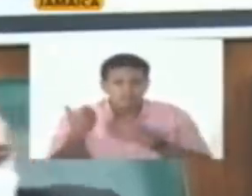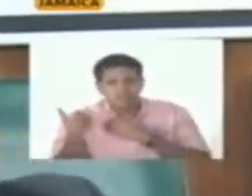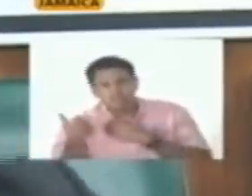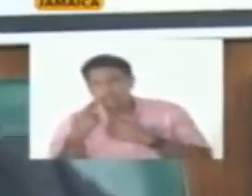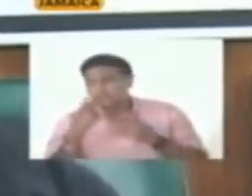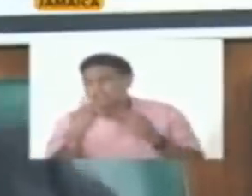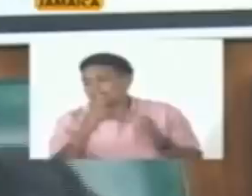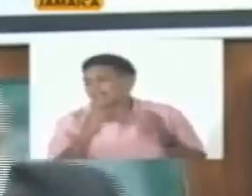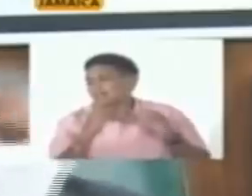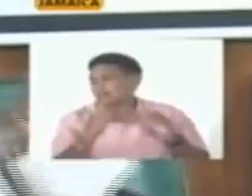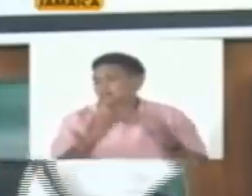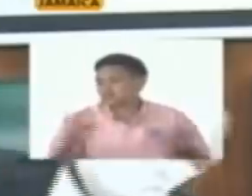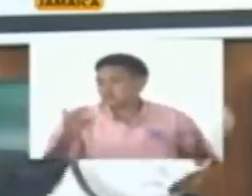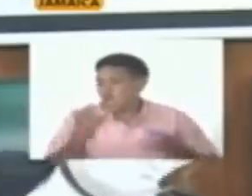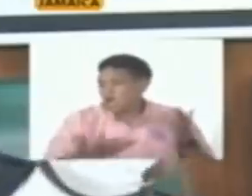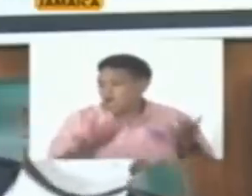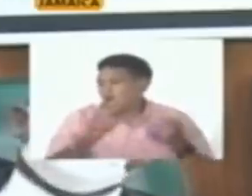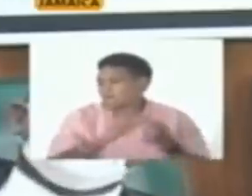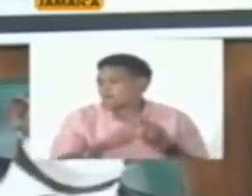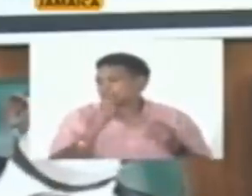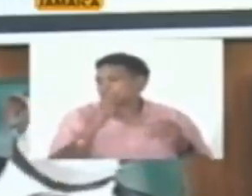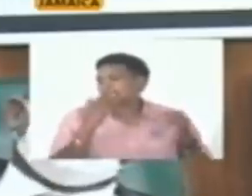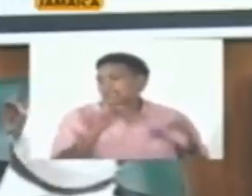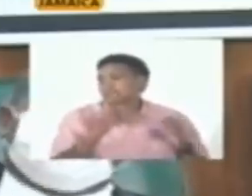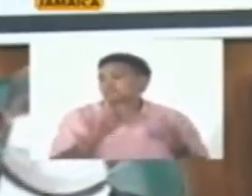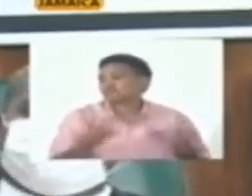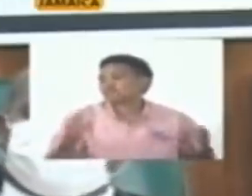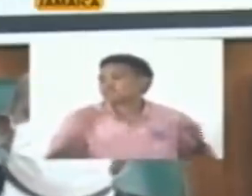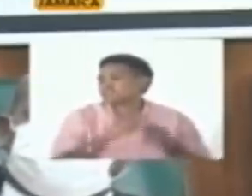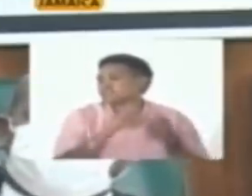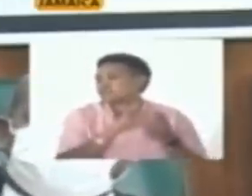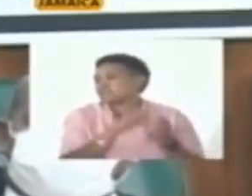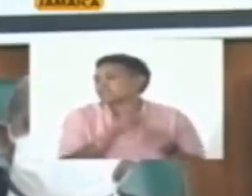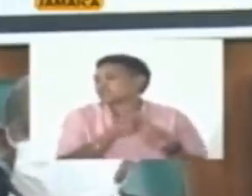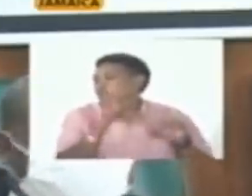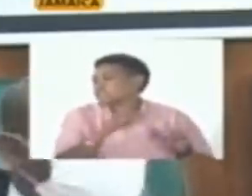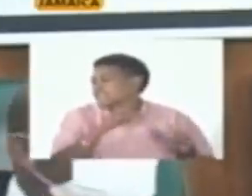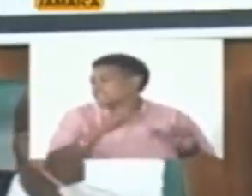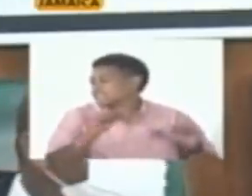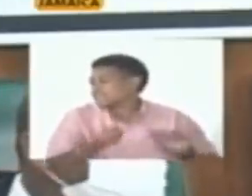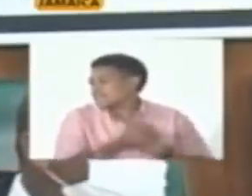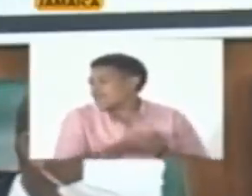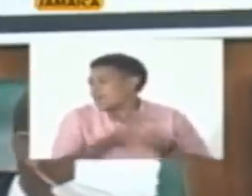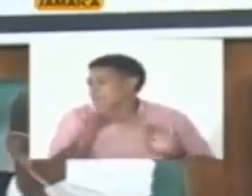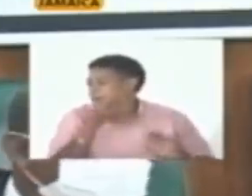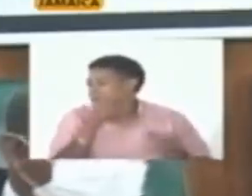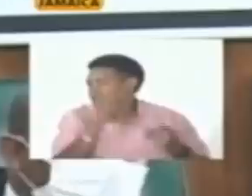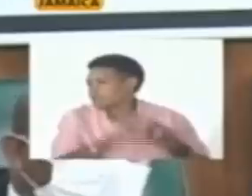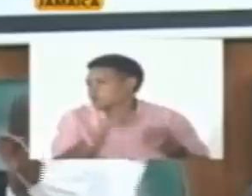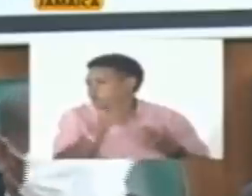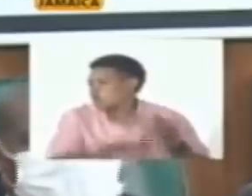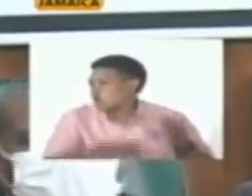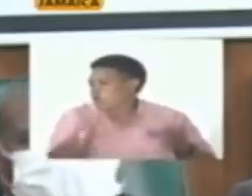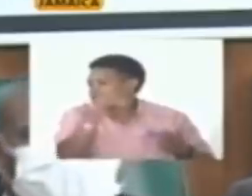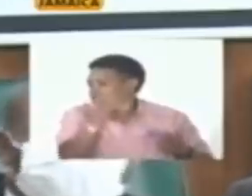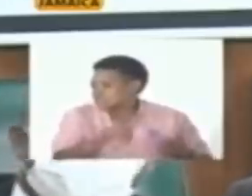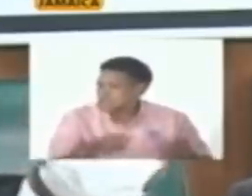limited resources, as well as limited resources in terms of testing capacity and costs.